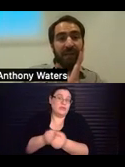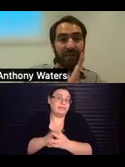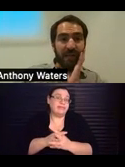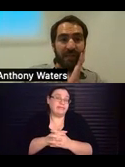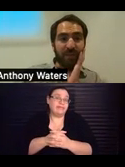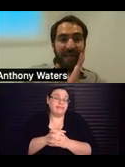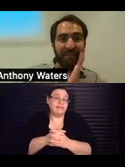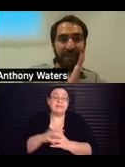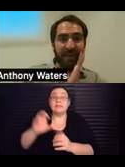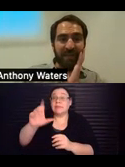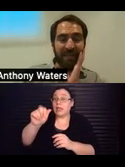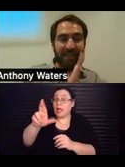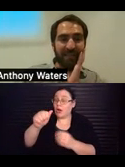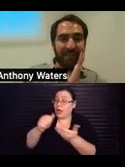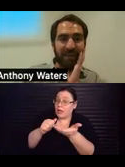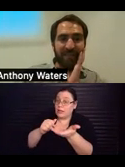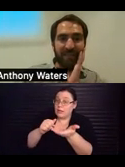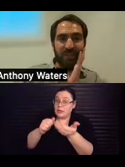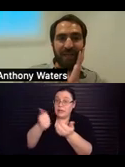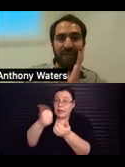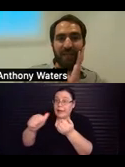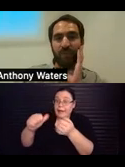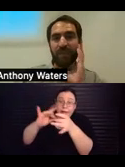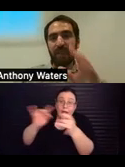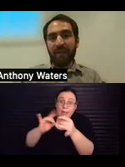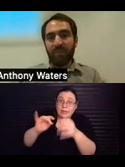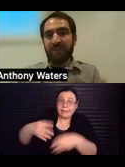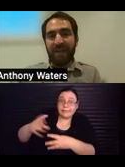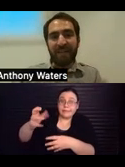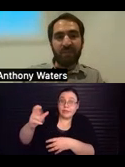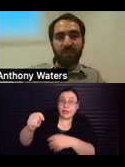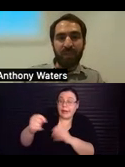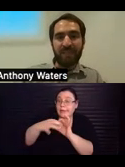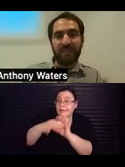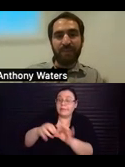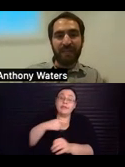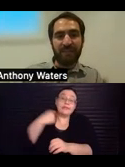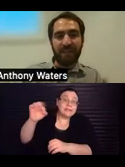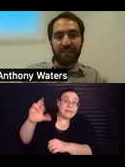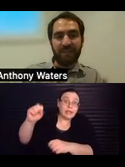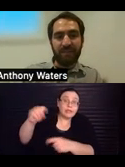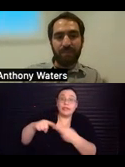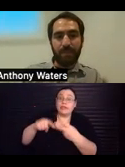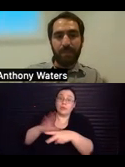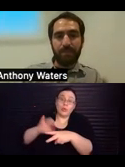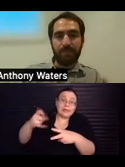So Clara, do we have any comments in the chat box with risk factors, warning signs, or protective